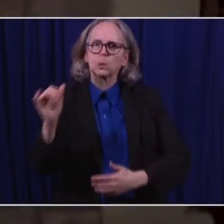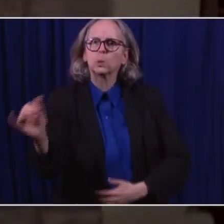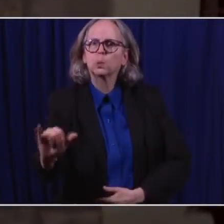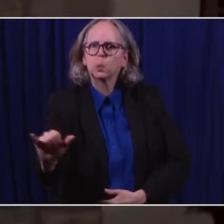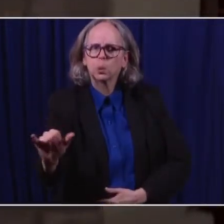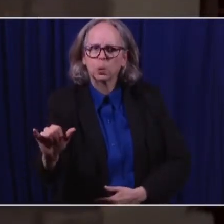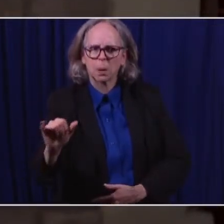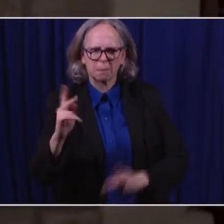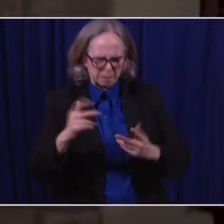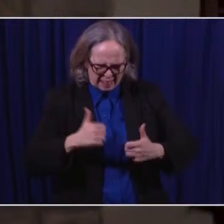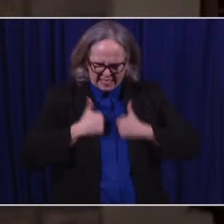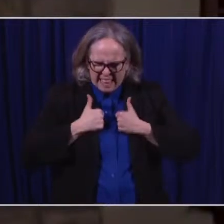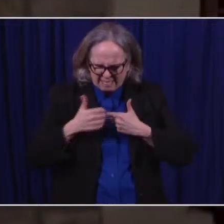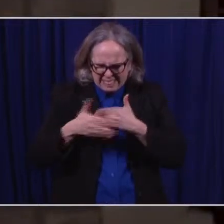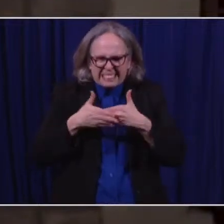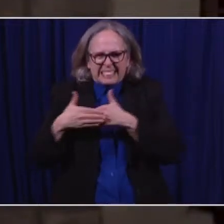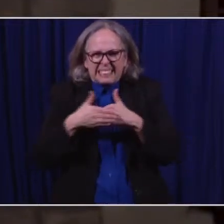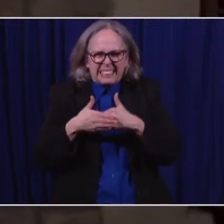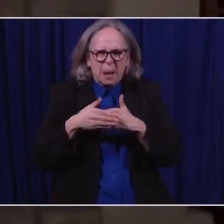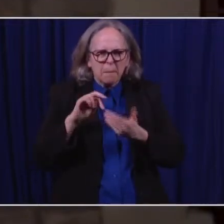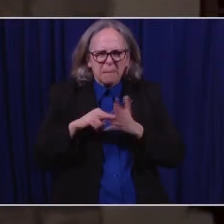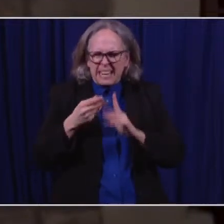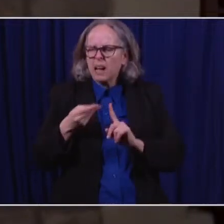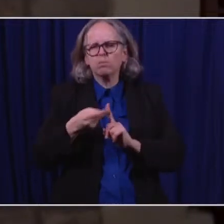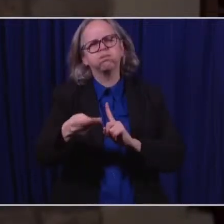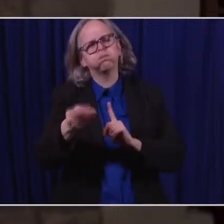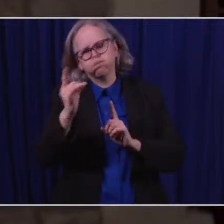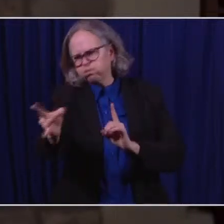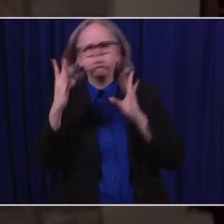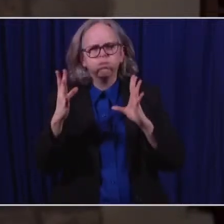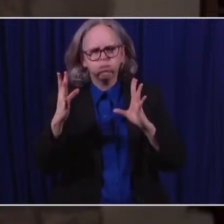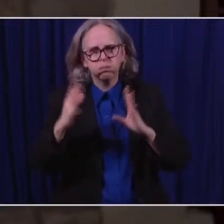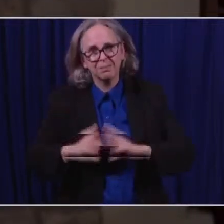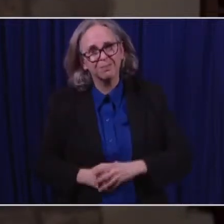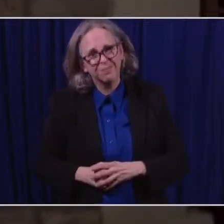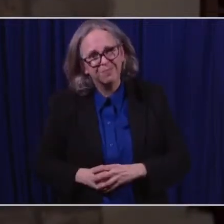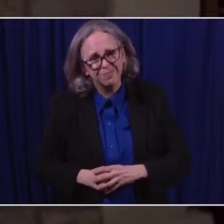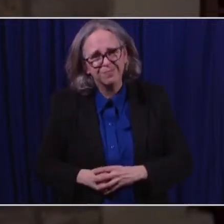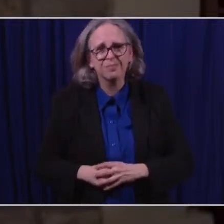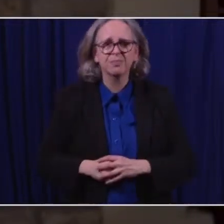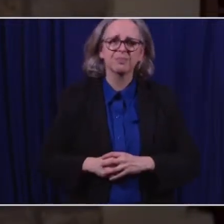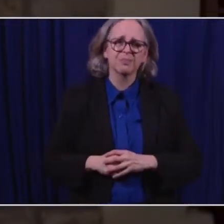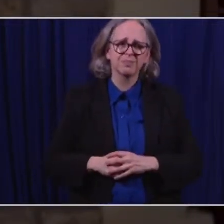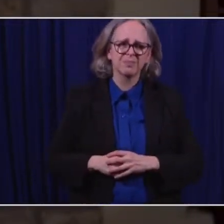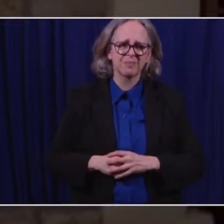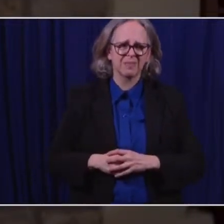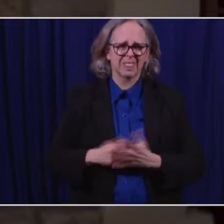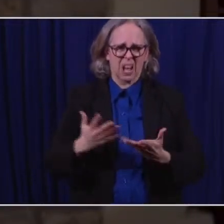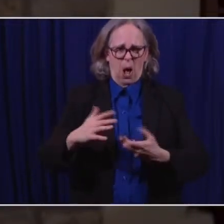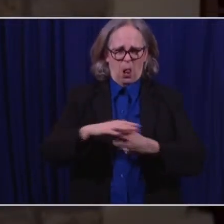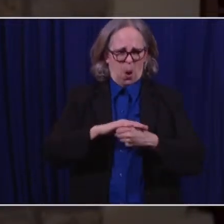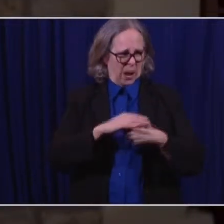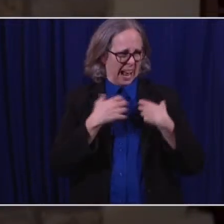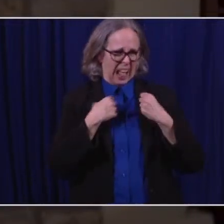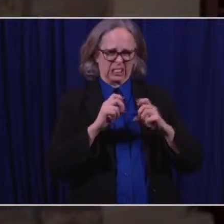was a high rate of spread. We have given the local health departments 5,000 of these